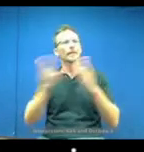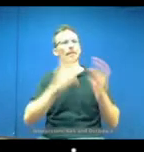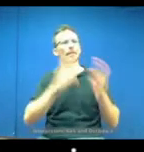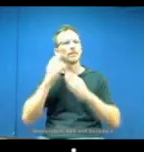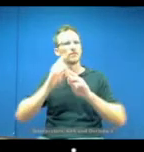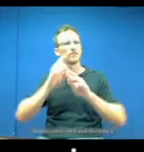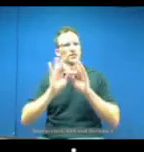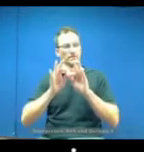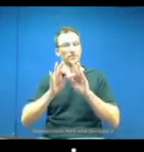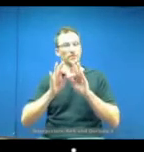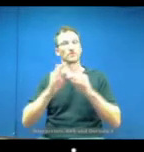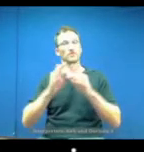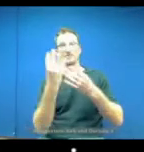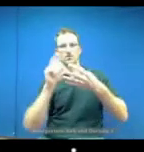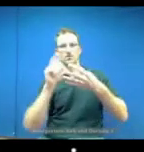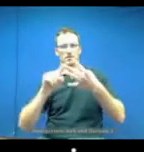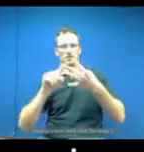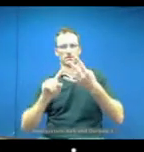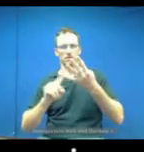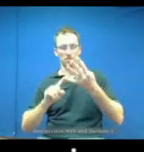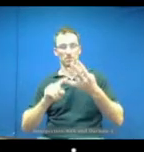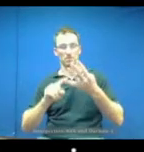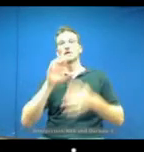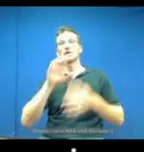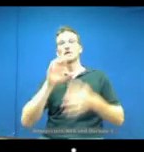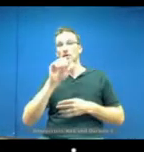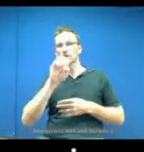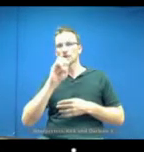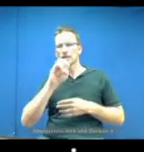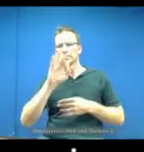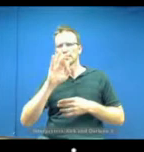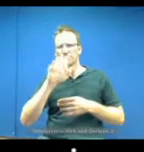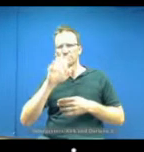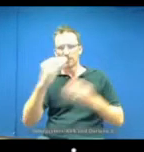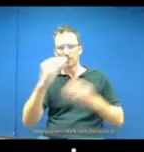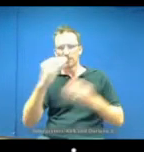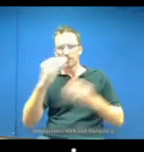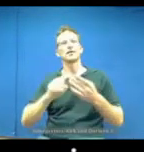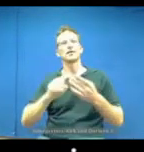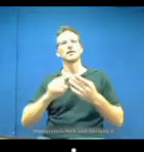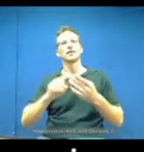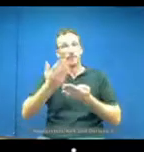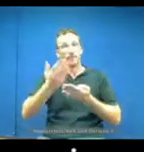case file, evidence, pro se parties, and linguistic choices.